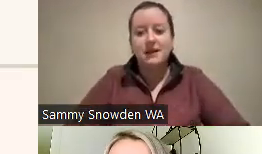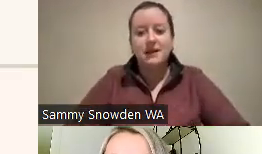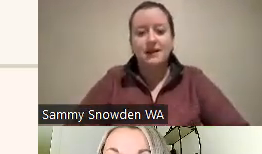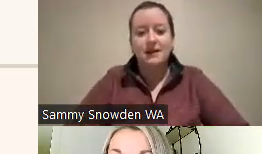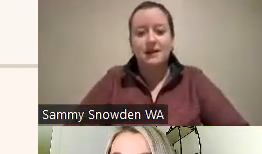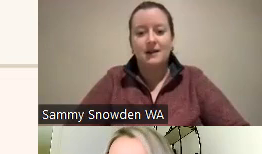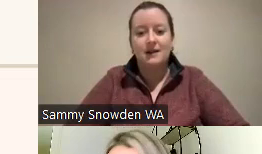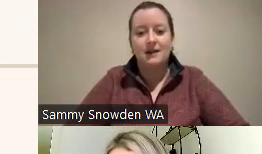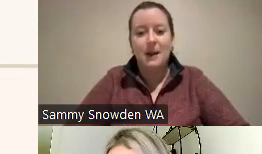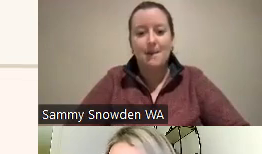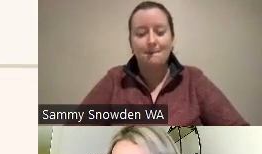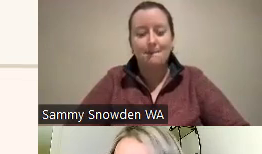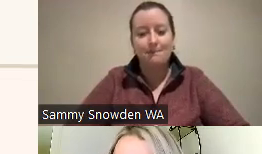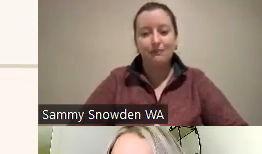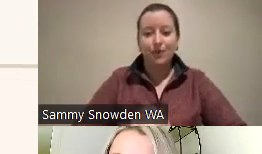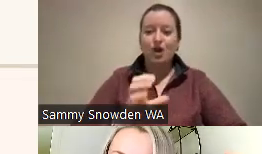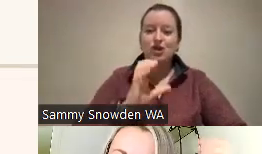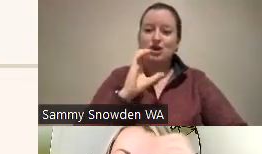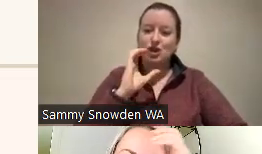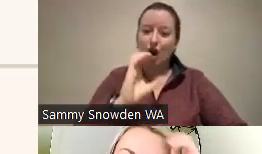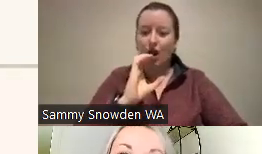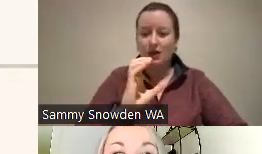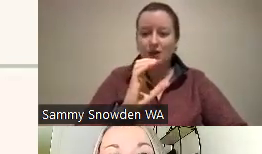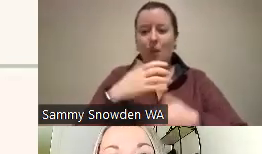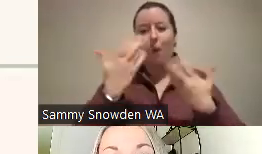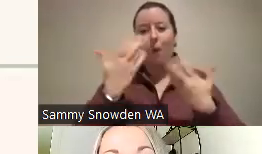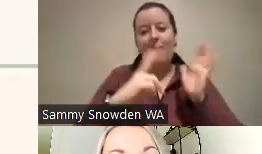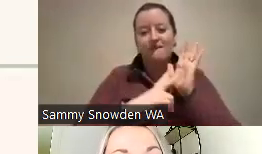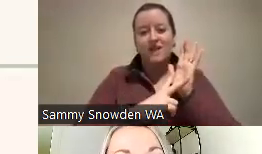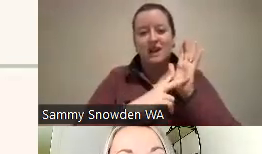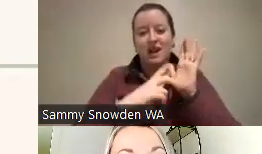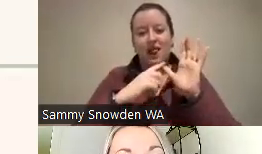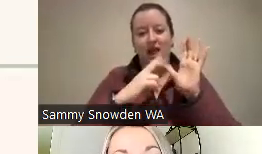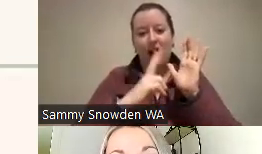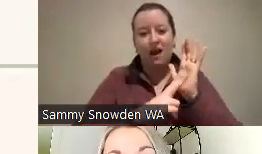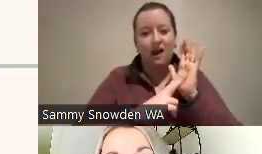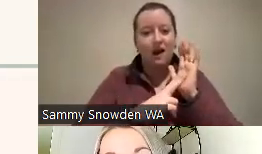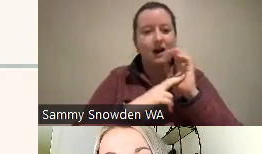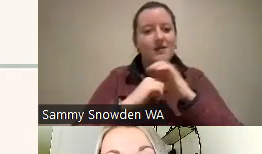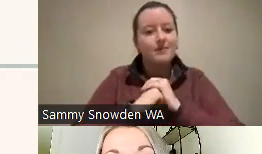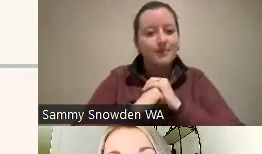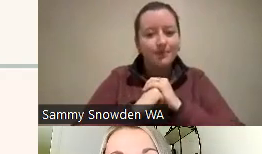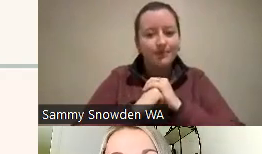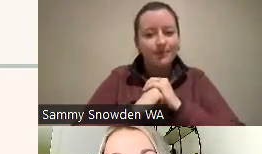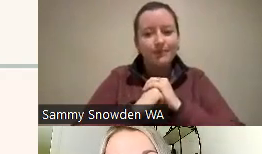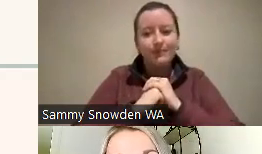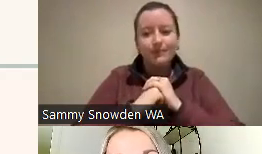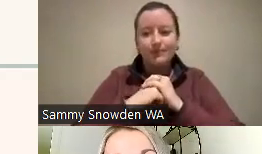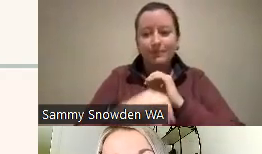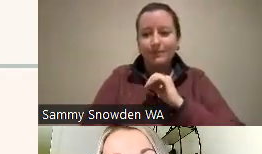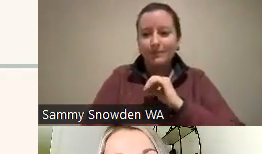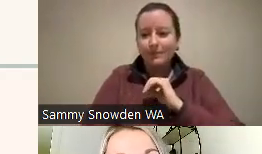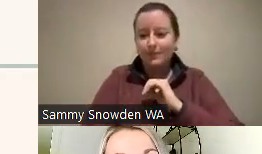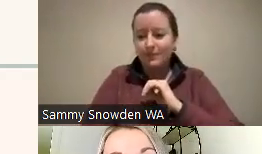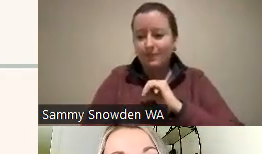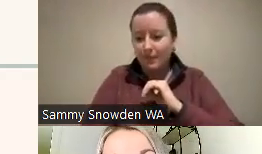So it's available in chocolate and vanilla flavor, and it is plant protein.